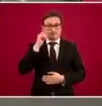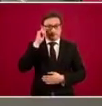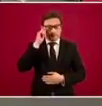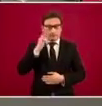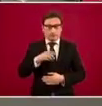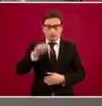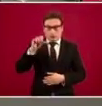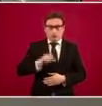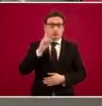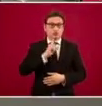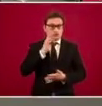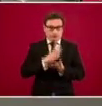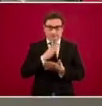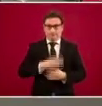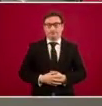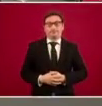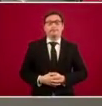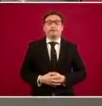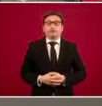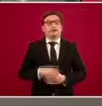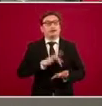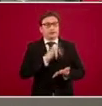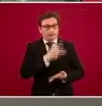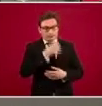people. Yes.